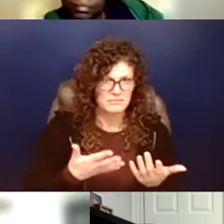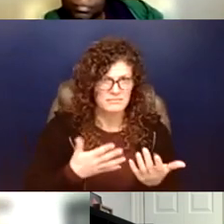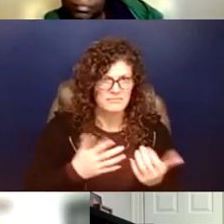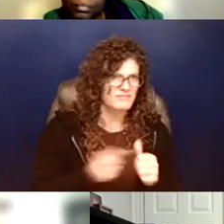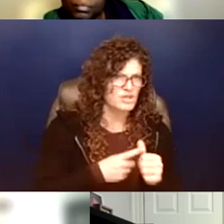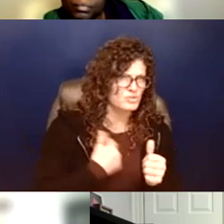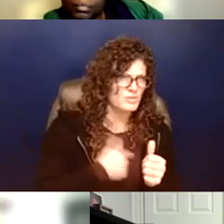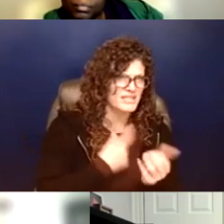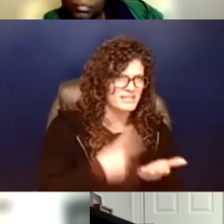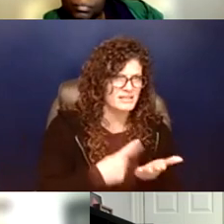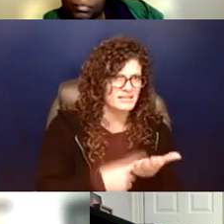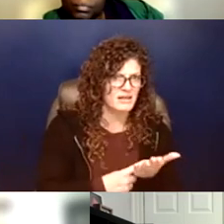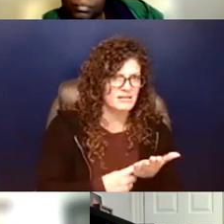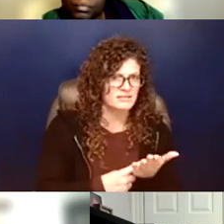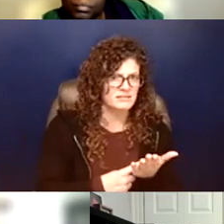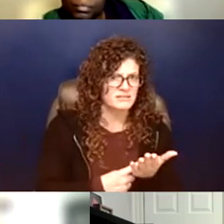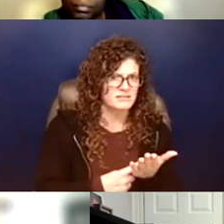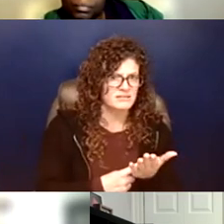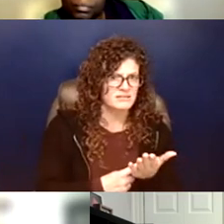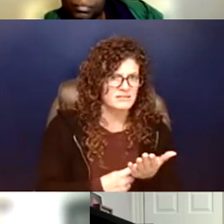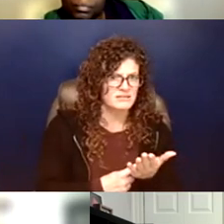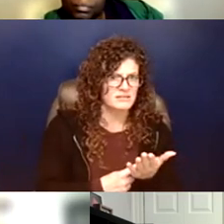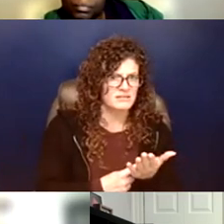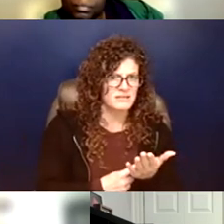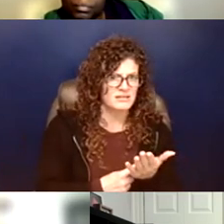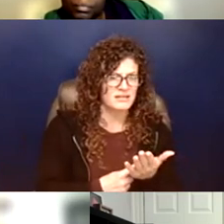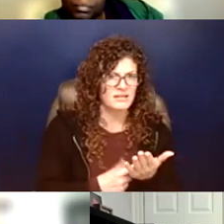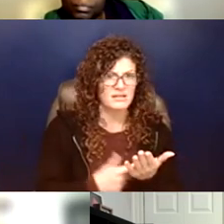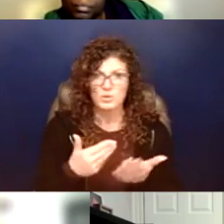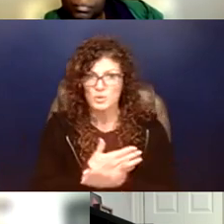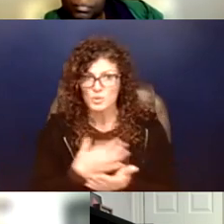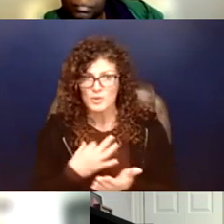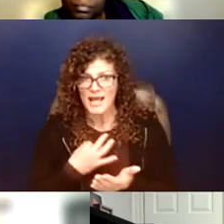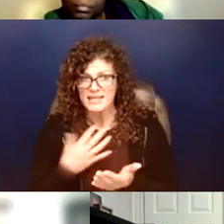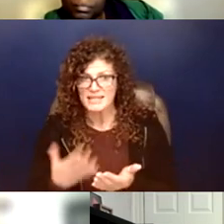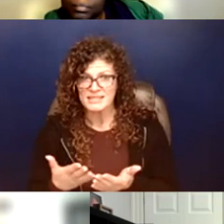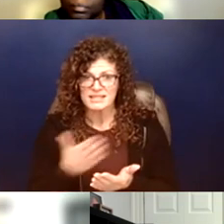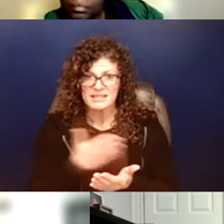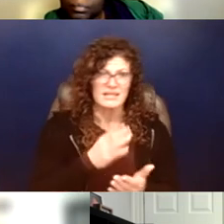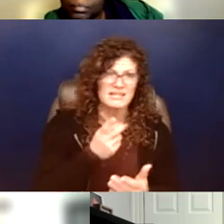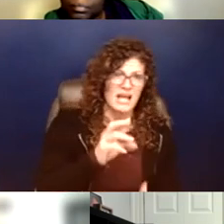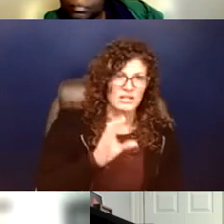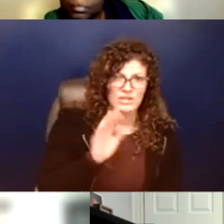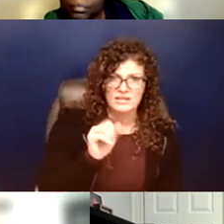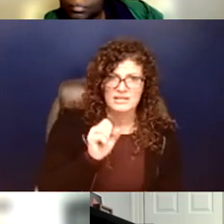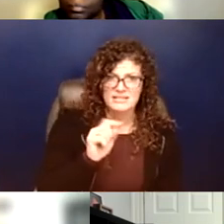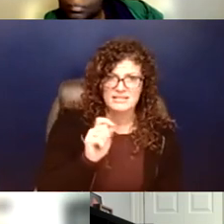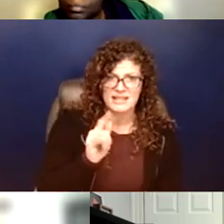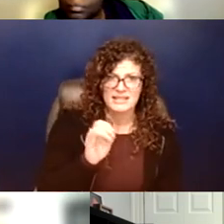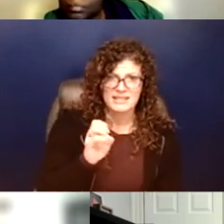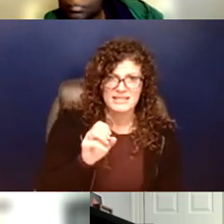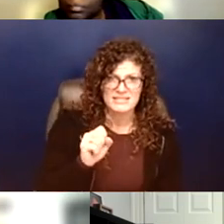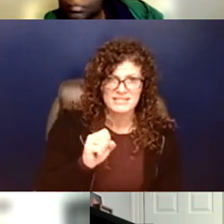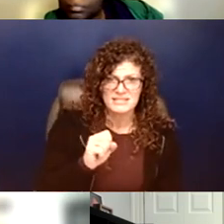some discussion between the potential new candidates and Dr. Caselius. I wonder if we're